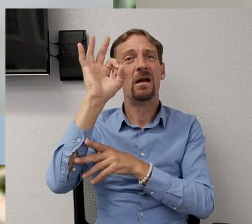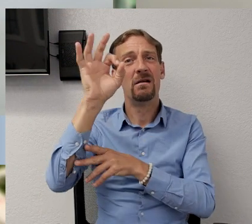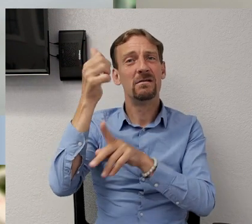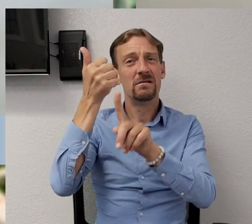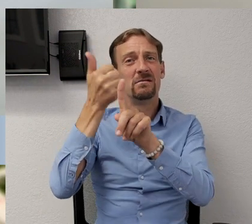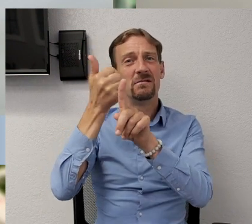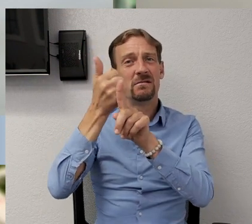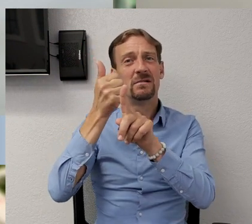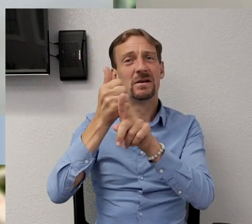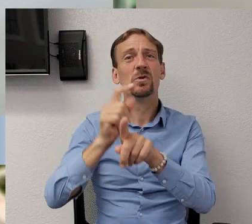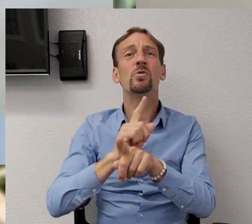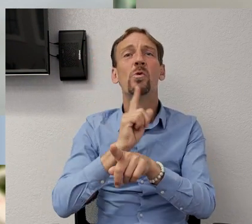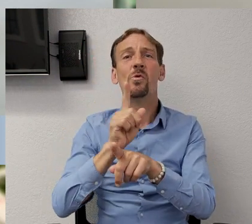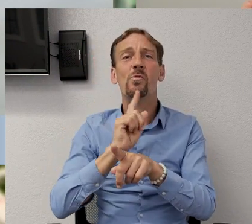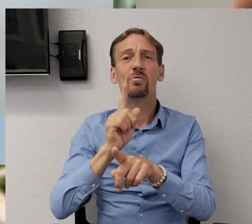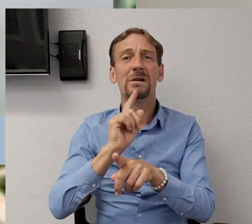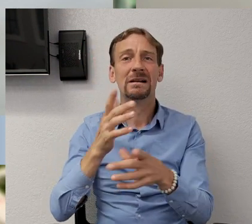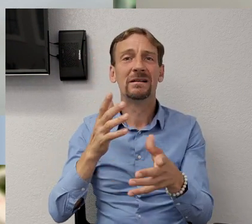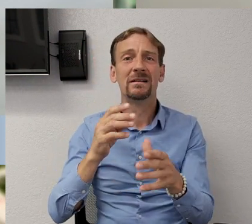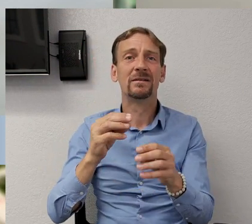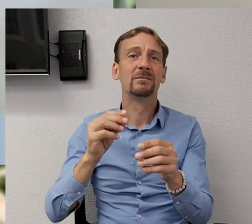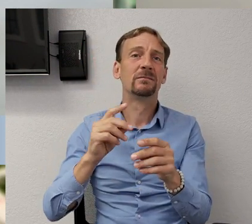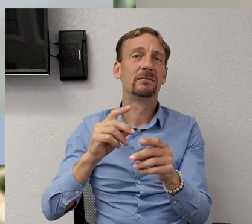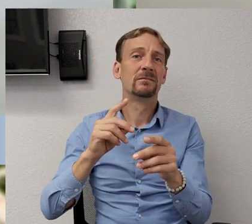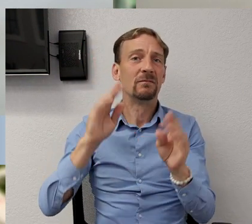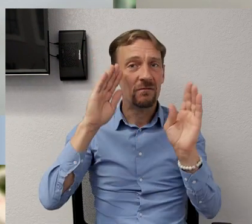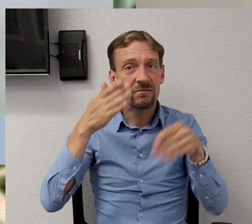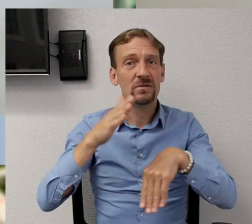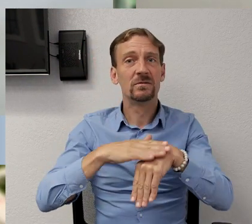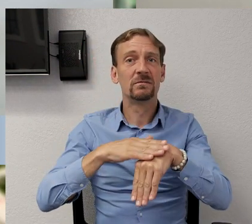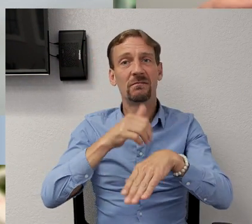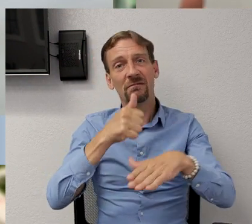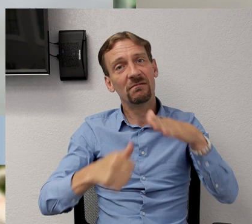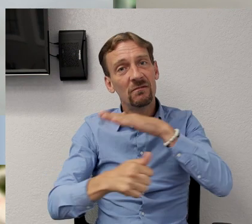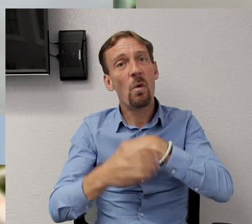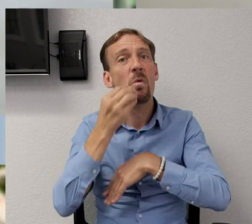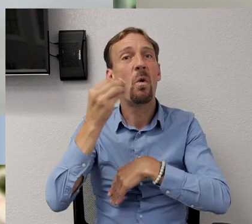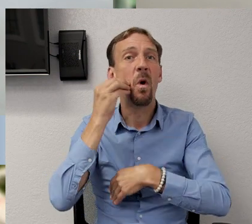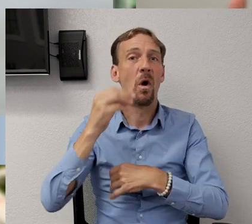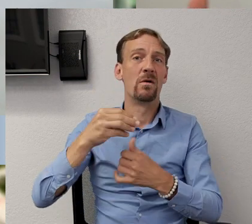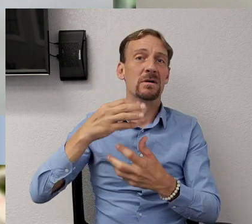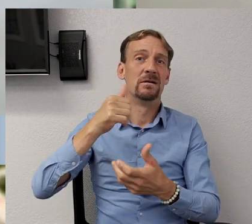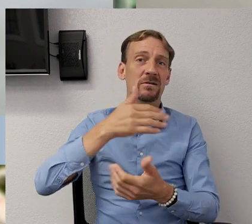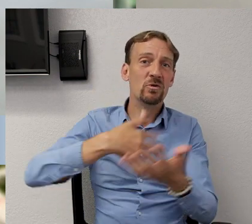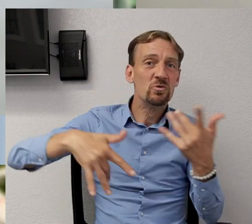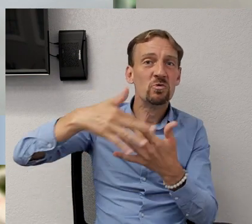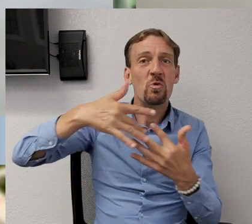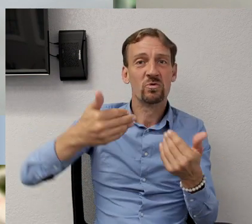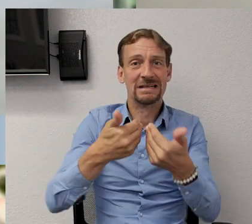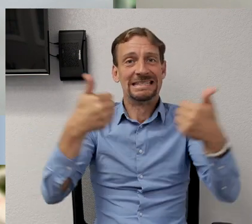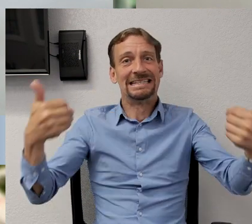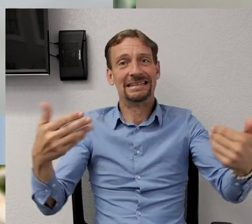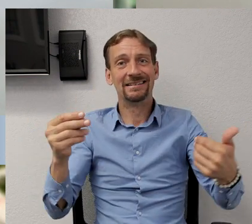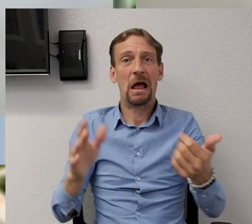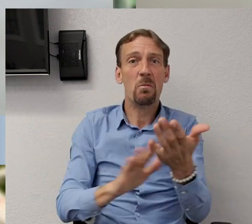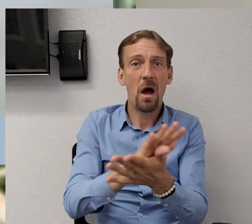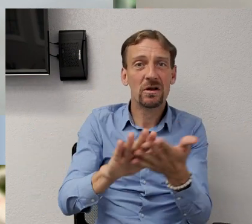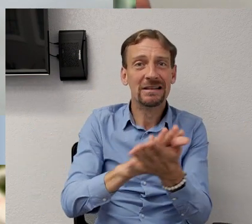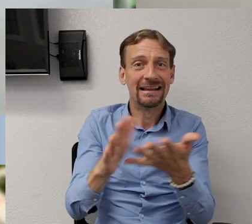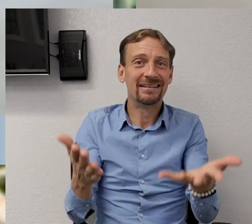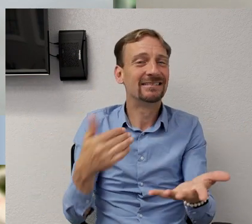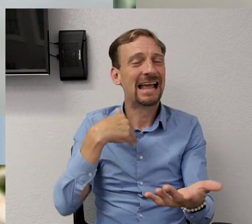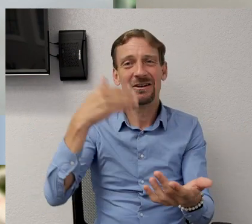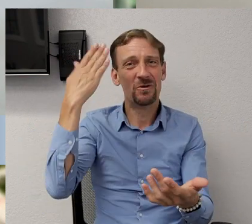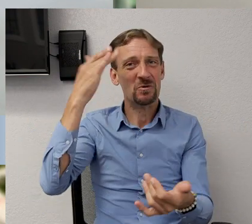were, exercising better shelter in home and social distancing and washing their hands. I